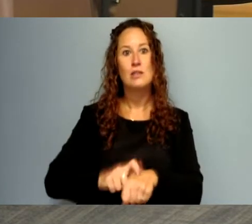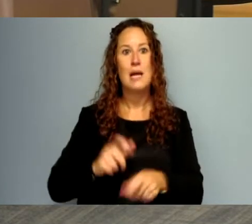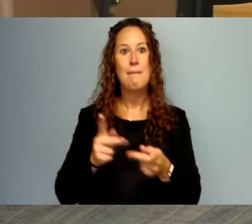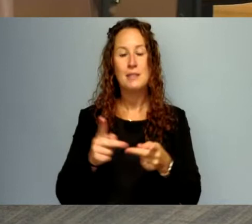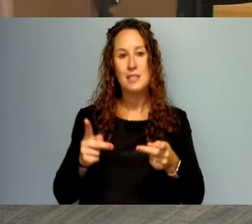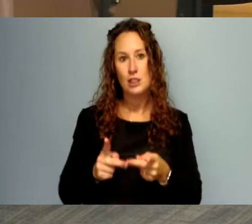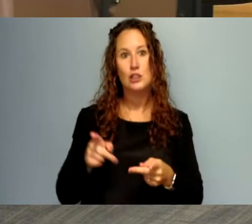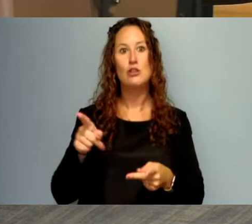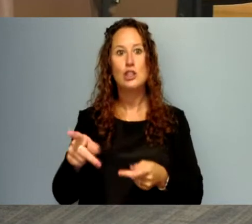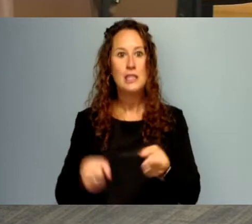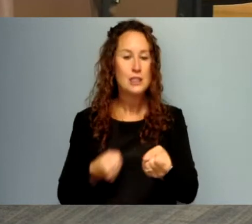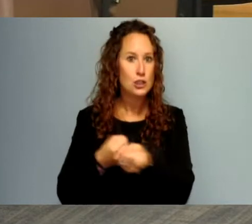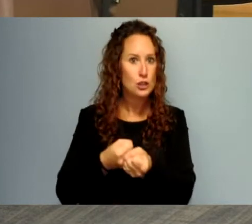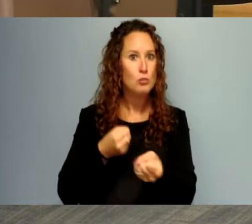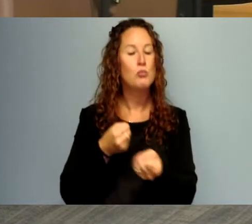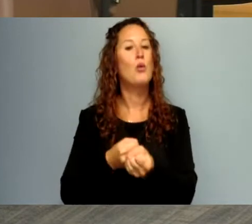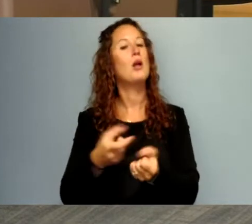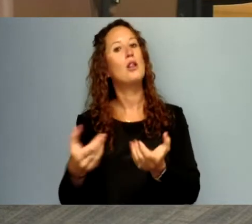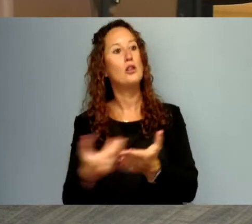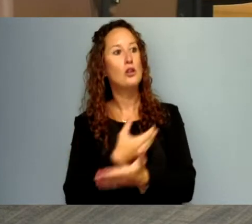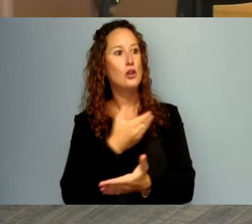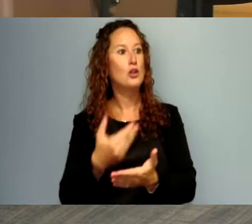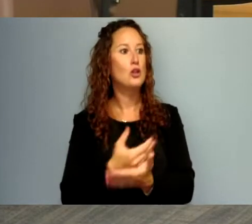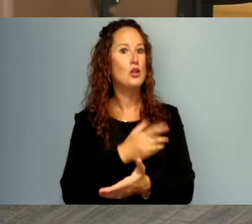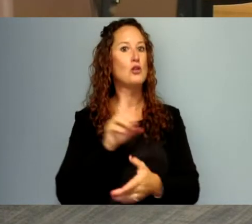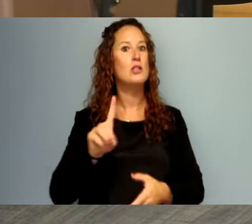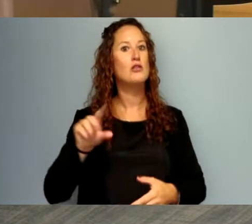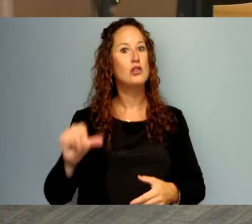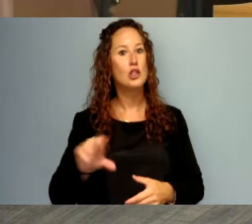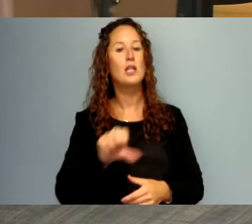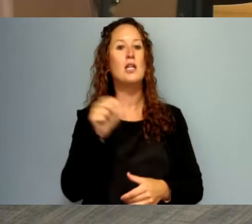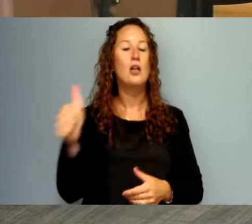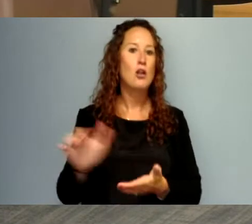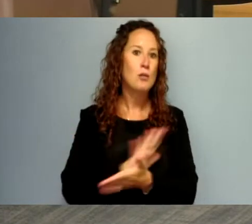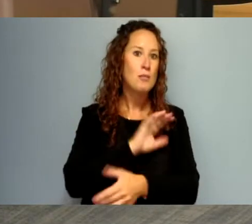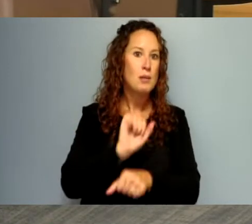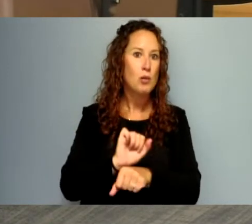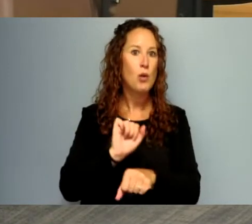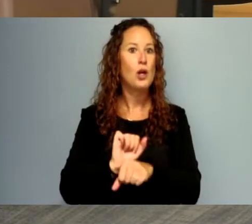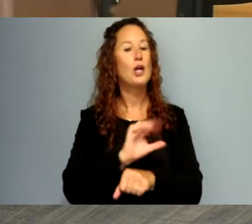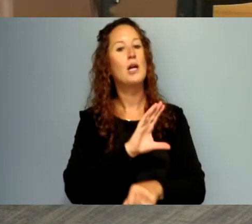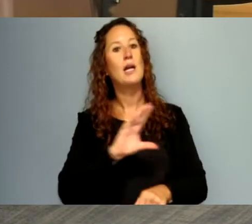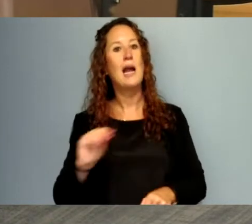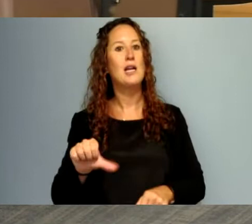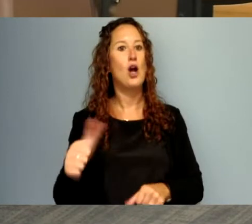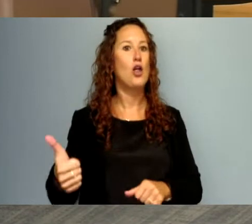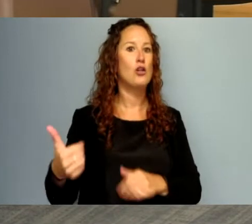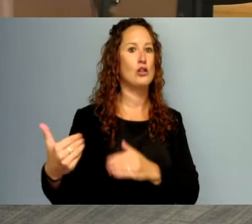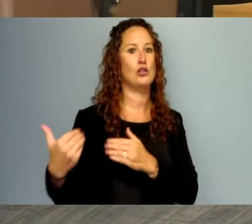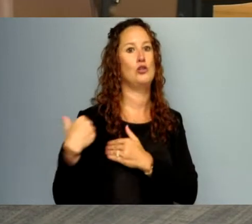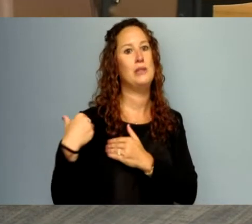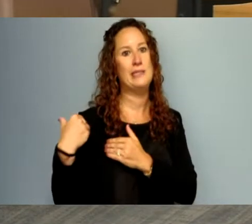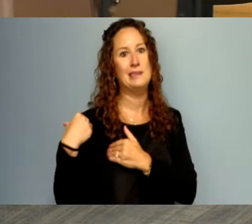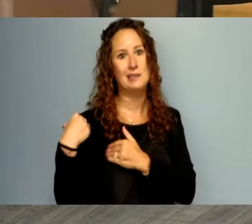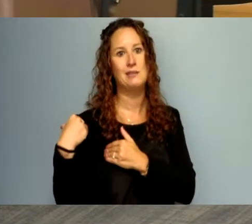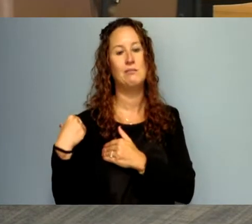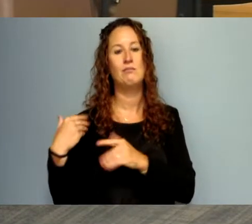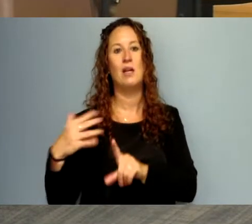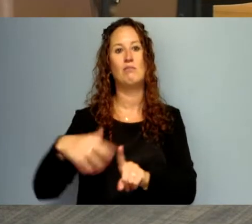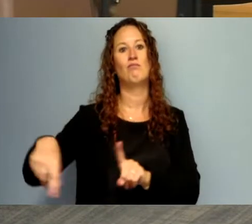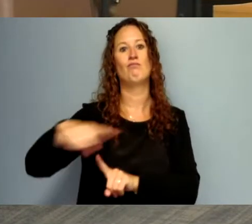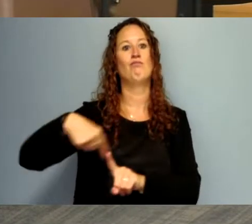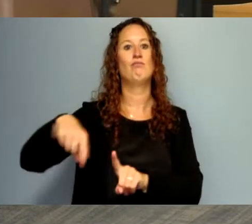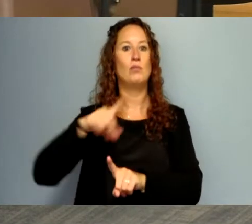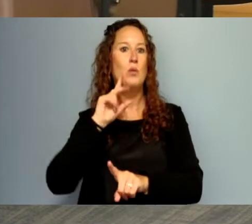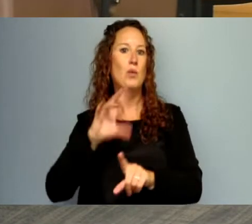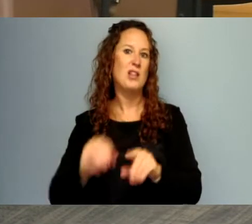support this new attorney and the additional paperwork and duties that are surrounding having these